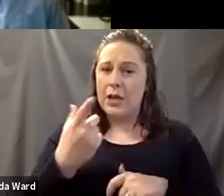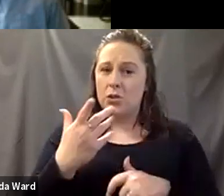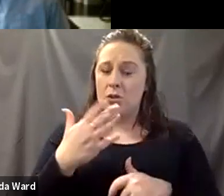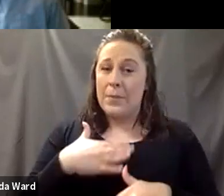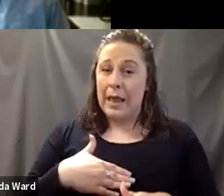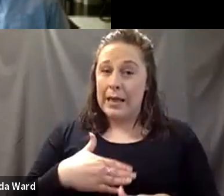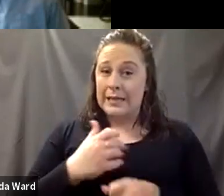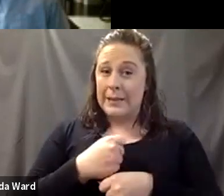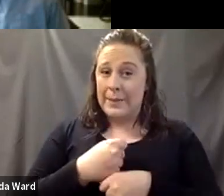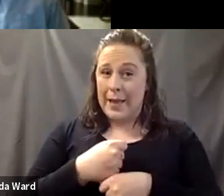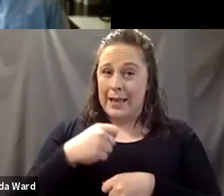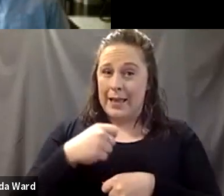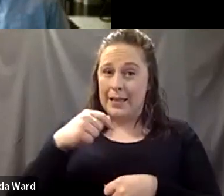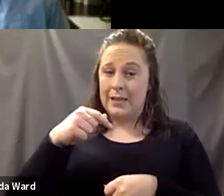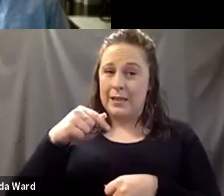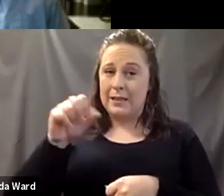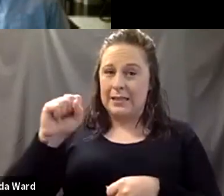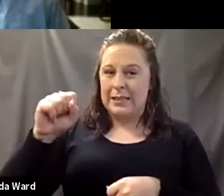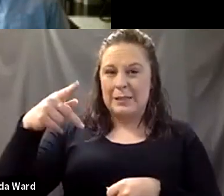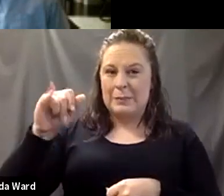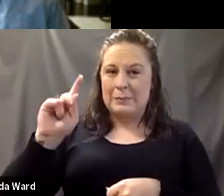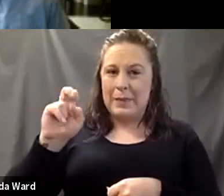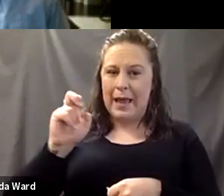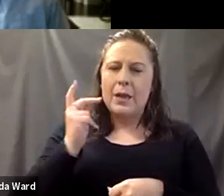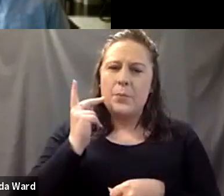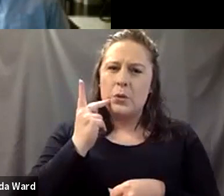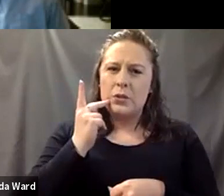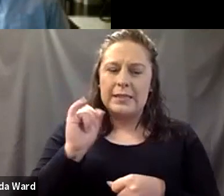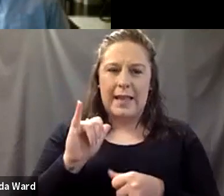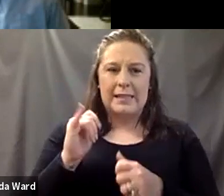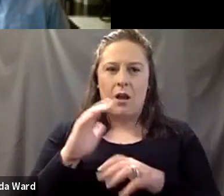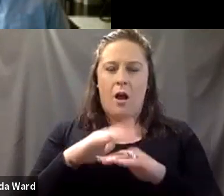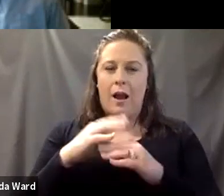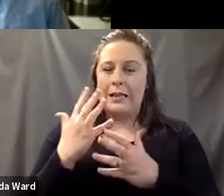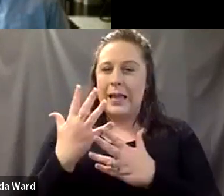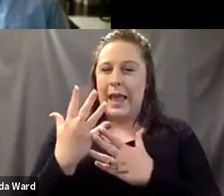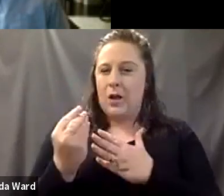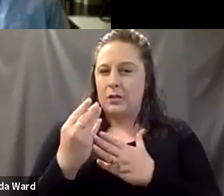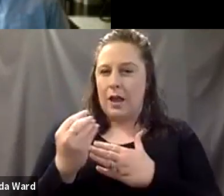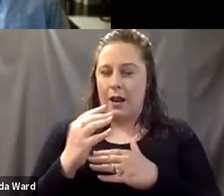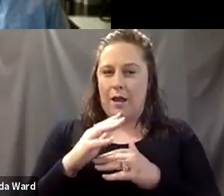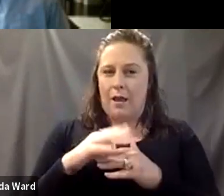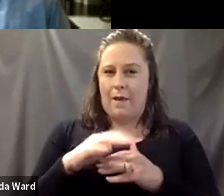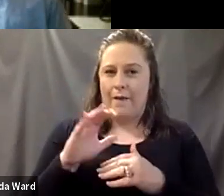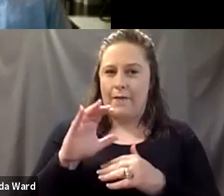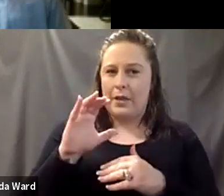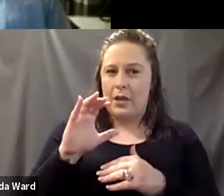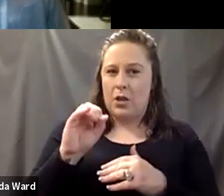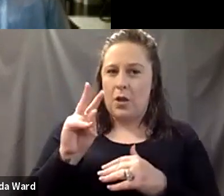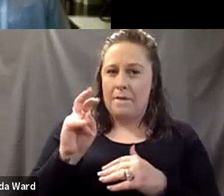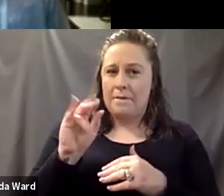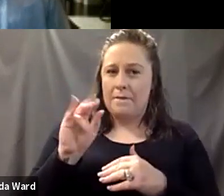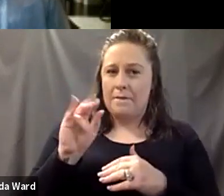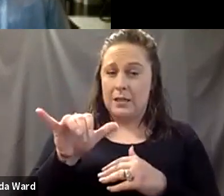make, in this case, the spike protein, which normally sits on the outside of the SARS-CoV-2 virus. And then